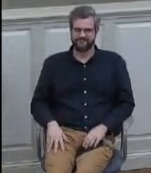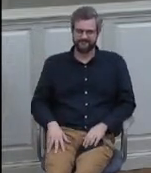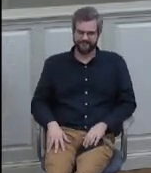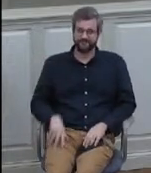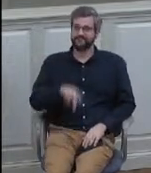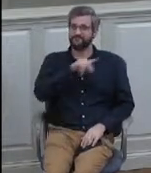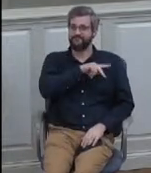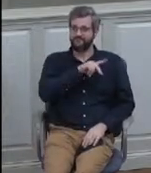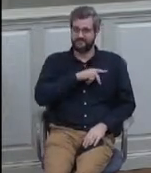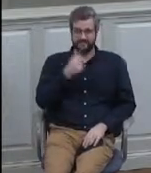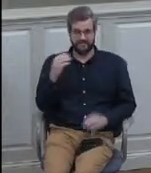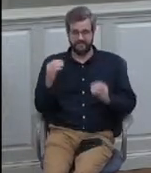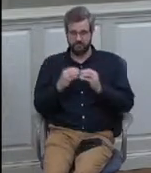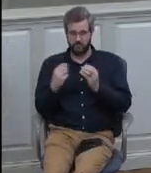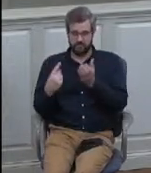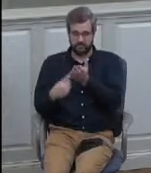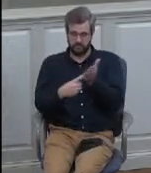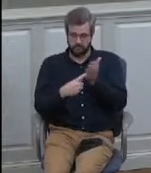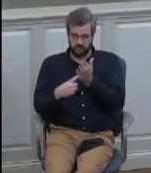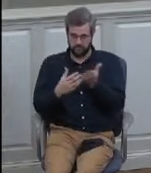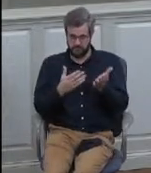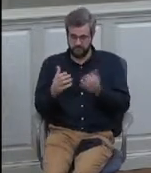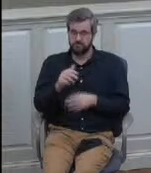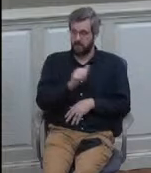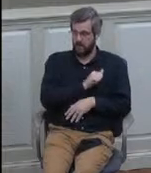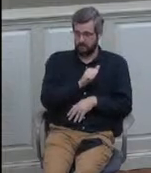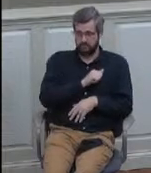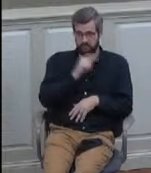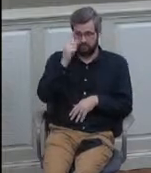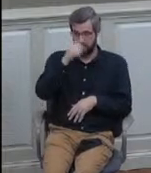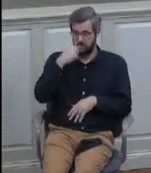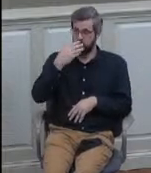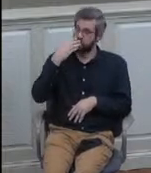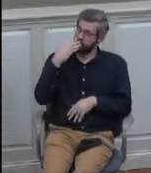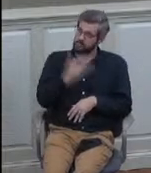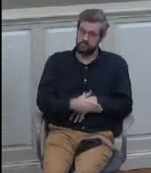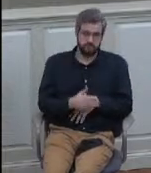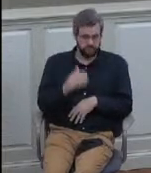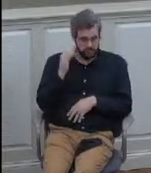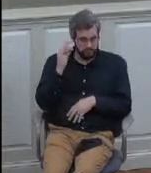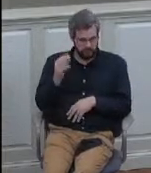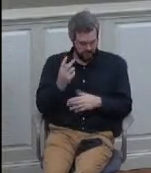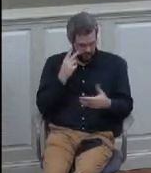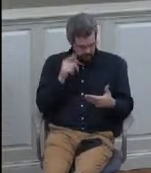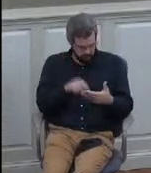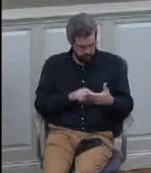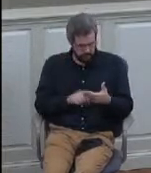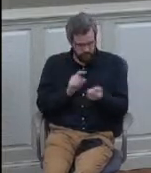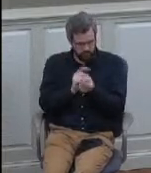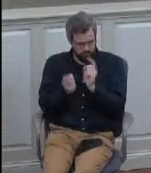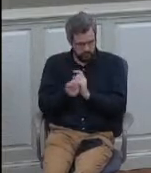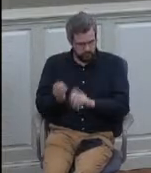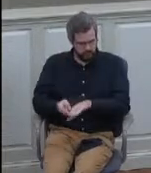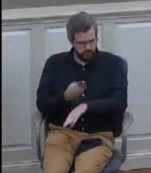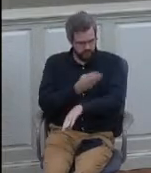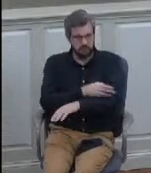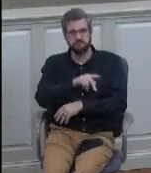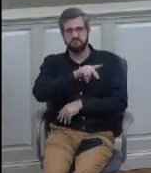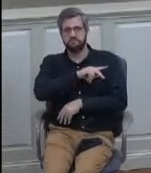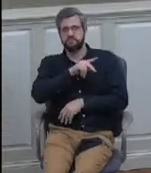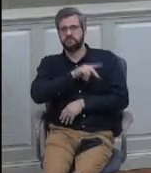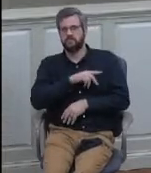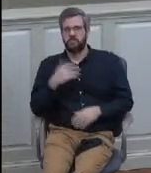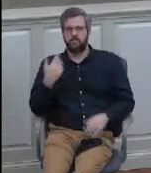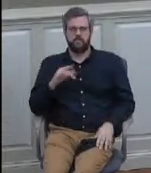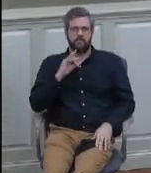Any further discussion here? I think it looks good myself. I can see the changes, the improvements from last time. Well, we've needed this for a long